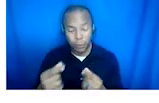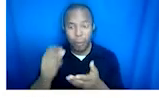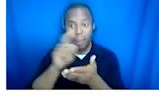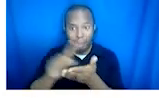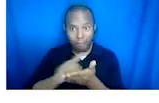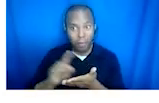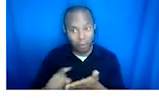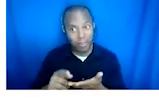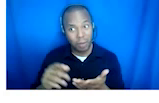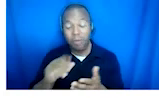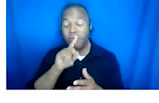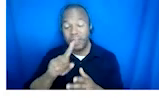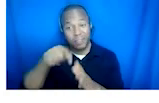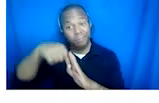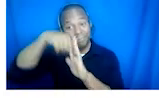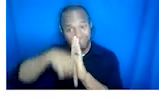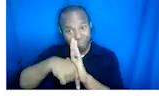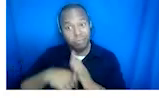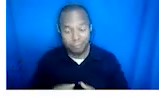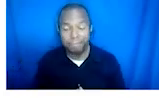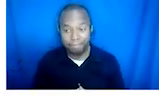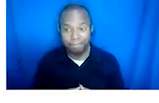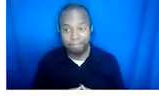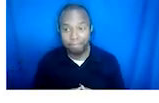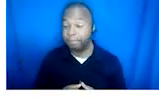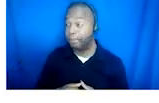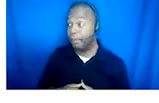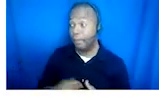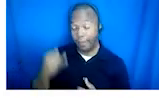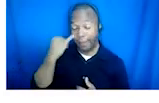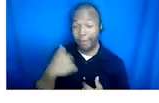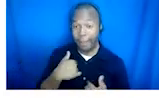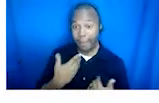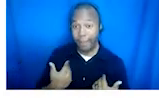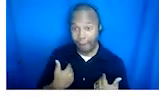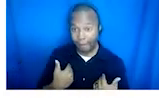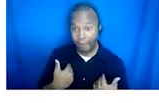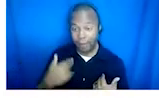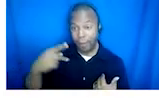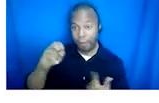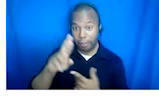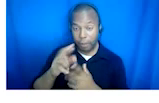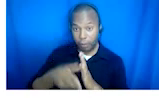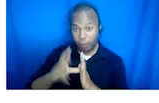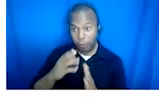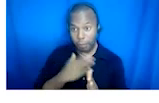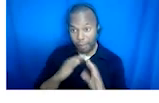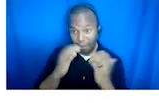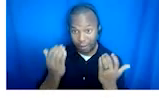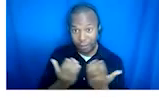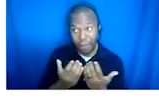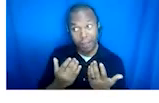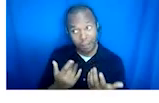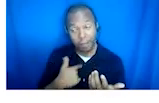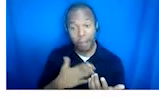very intensive. Now, if I had a peer reviewing my course, that makes me happy.